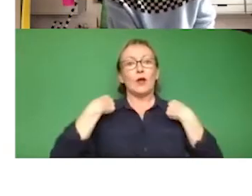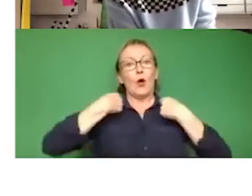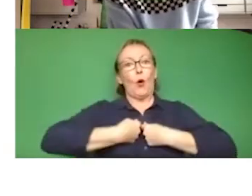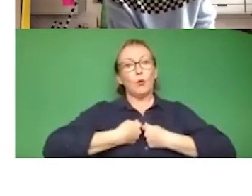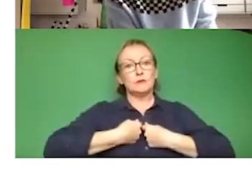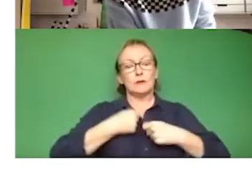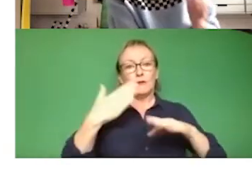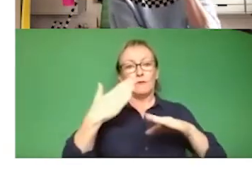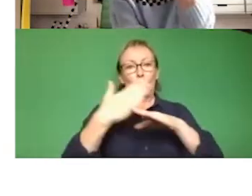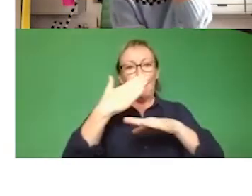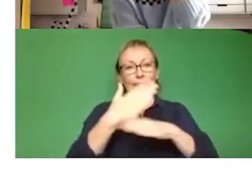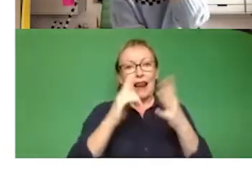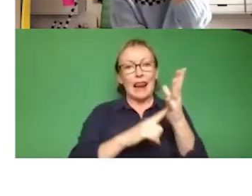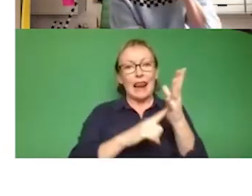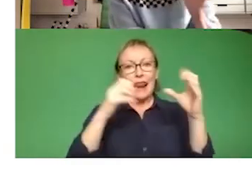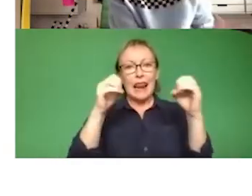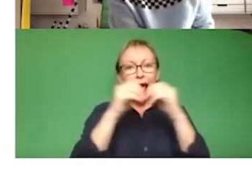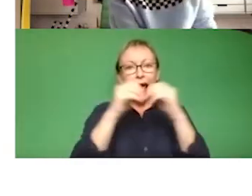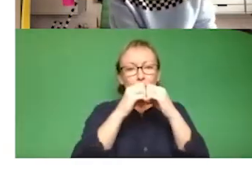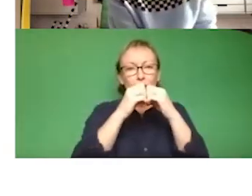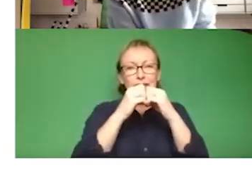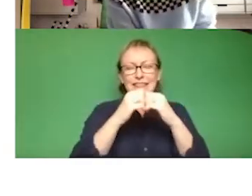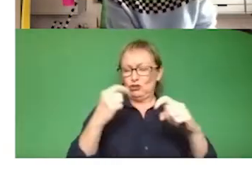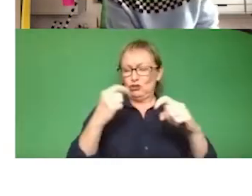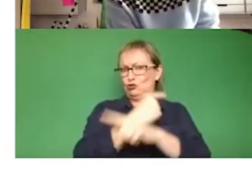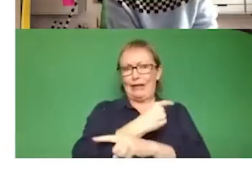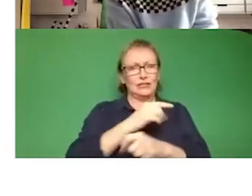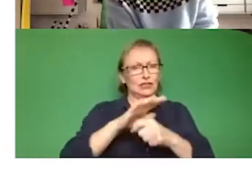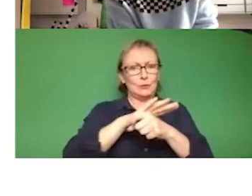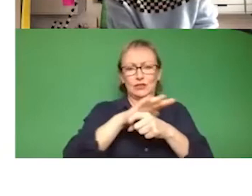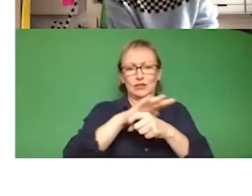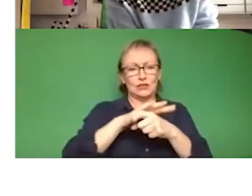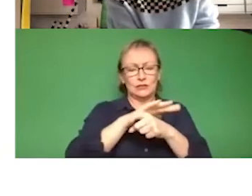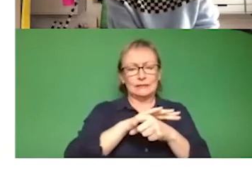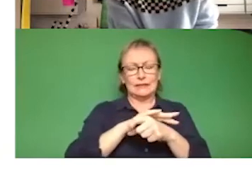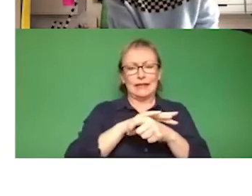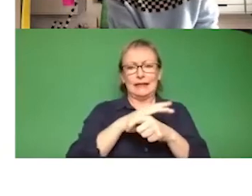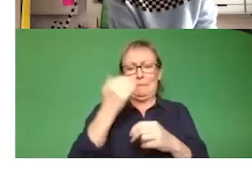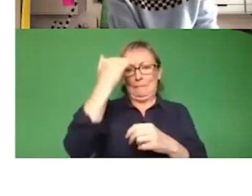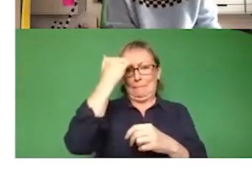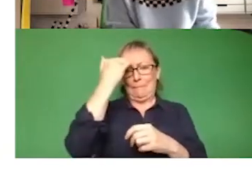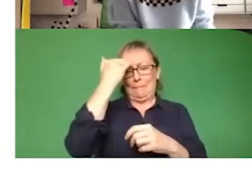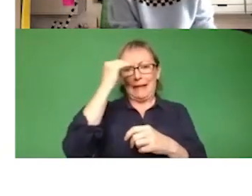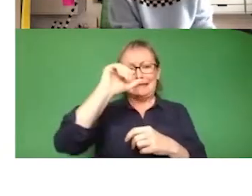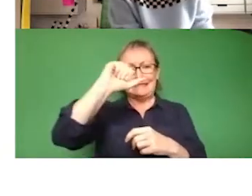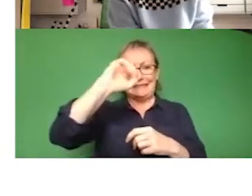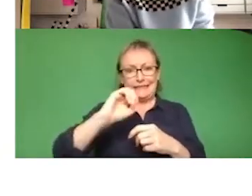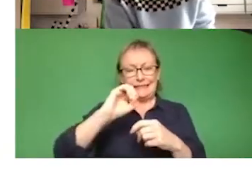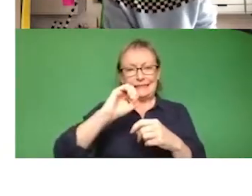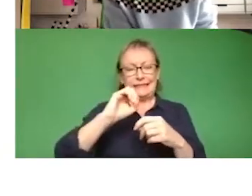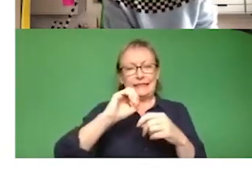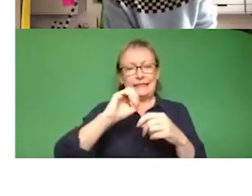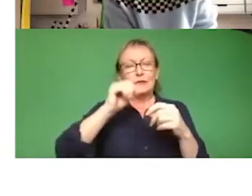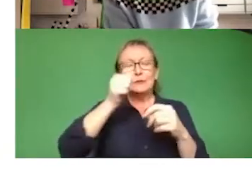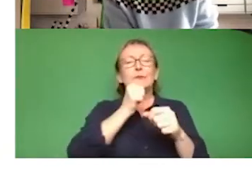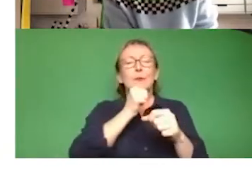of bizarreness of the situation. It was great. It was like some sort of crazy 60s Stanley Kubrick sort of film. It was bizarre.